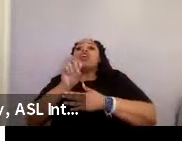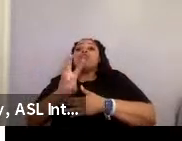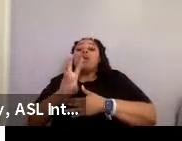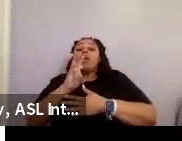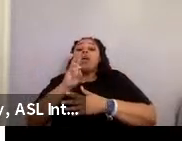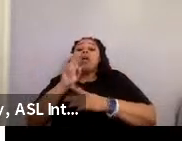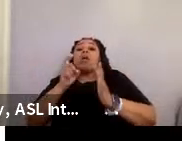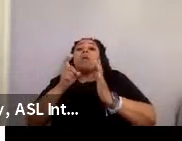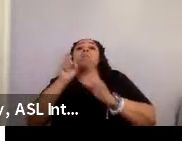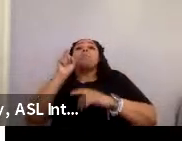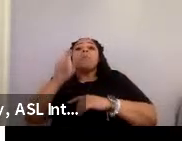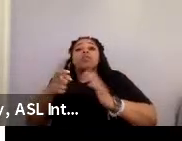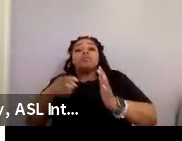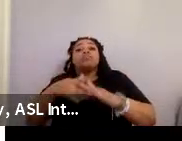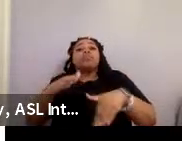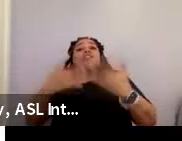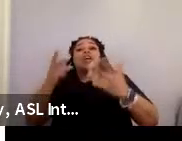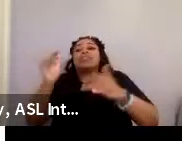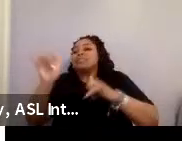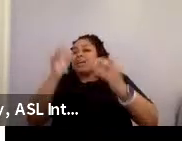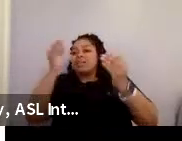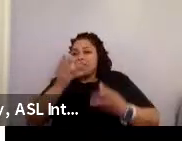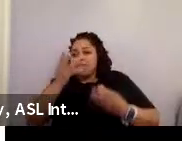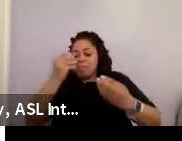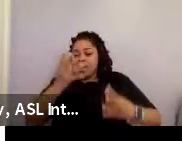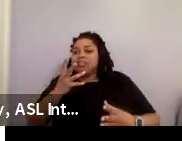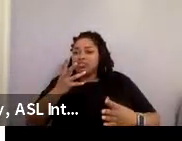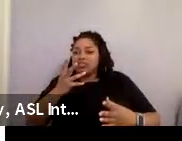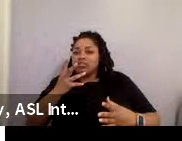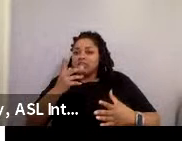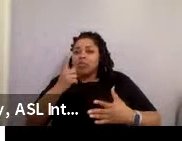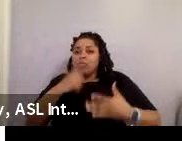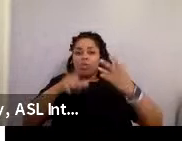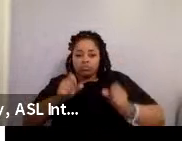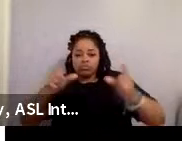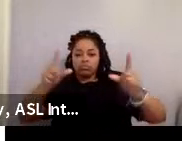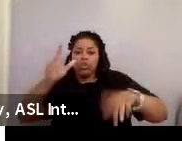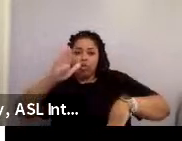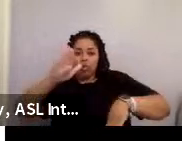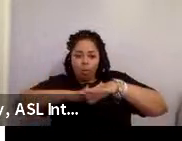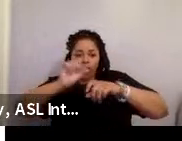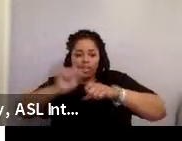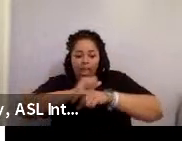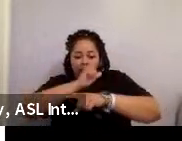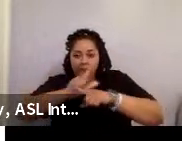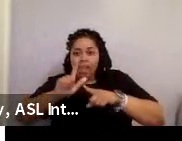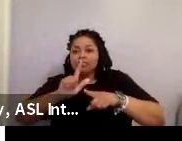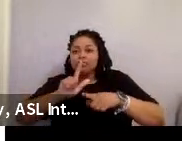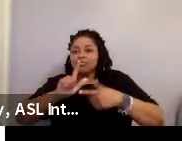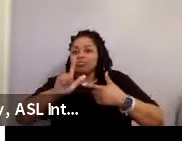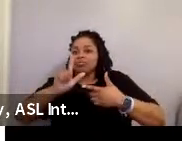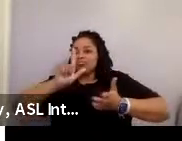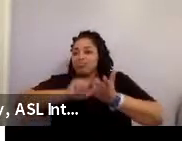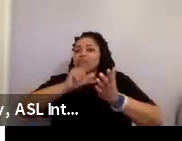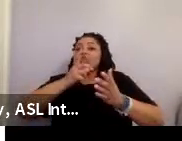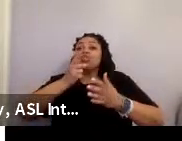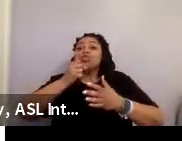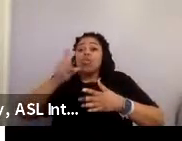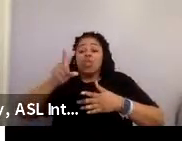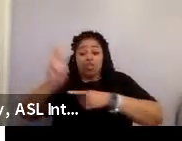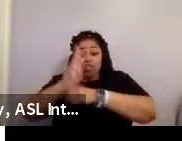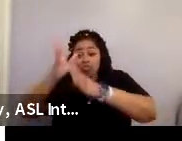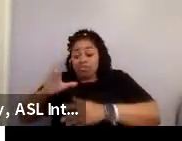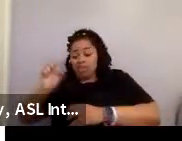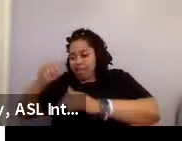must provide the same information as what is displayed on the actual printer, so a user can